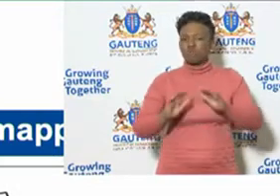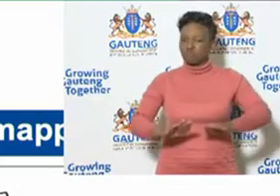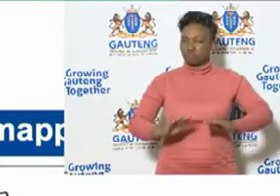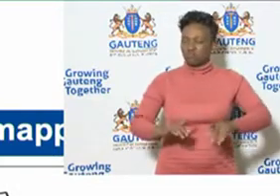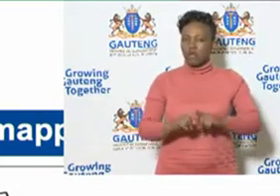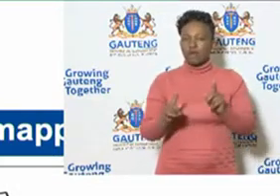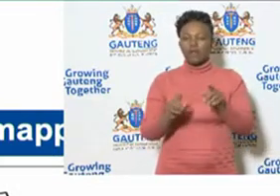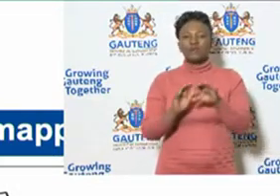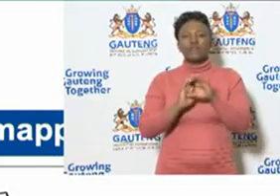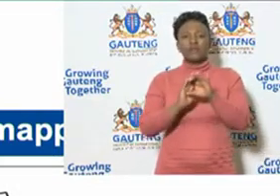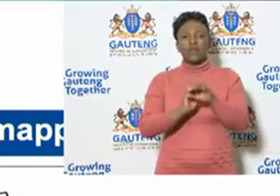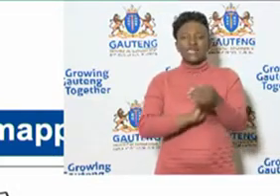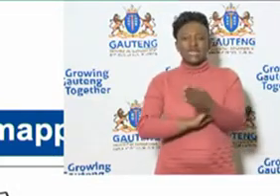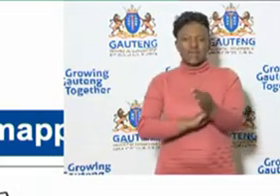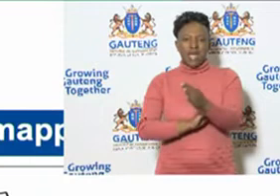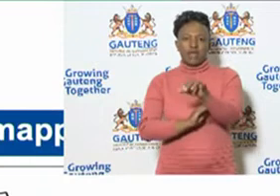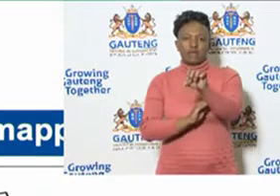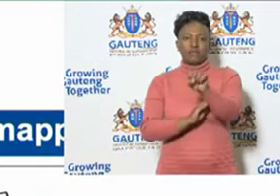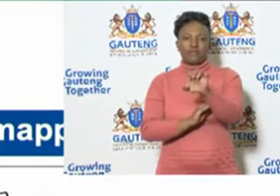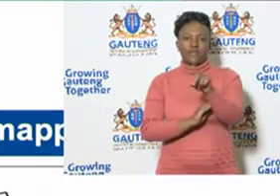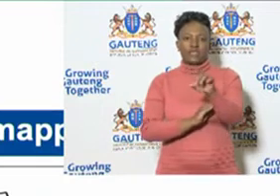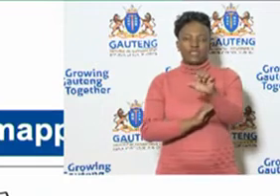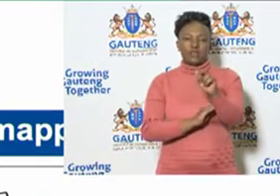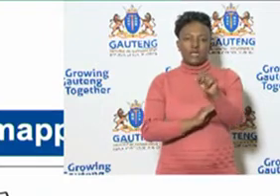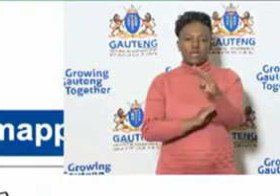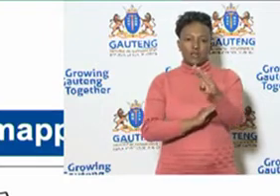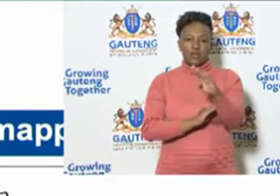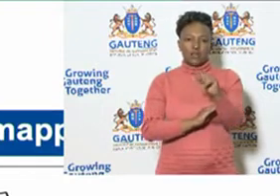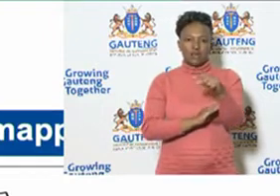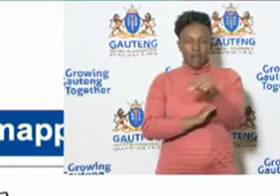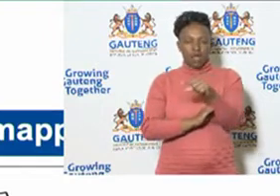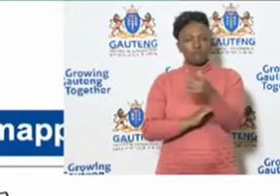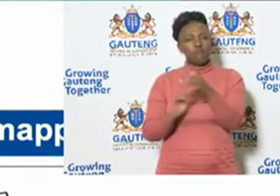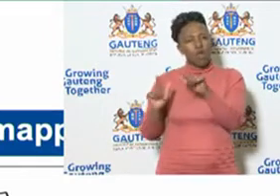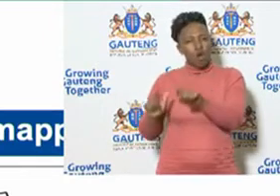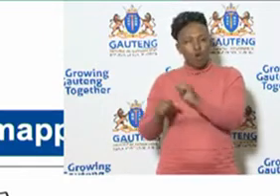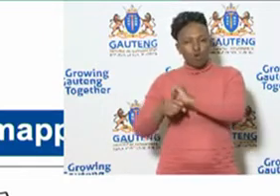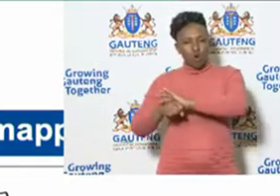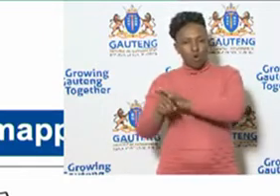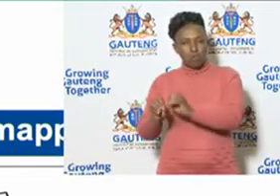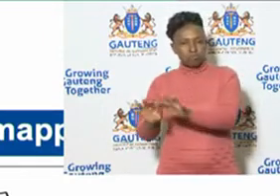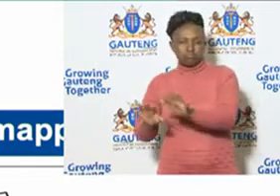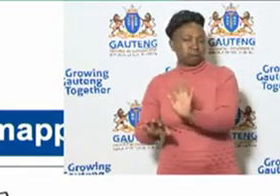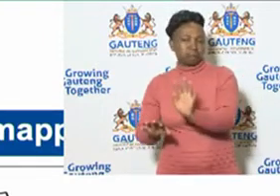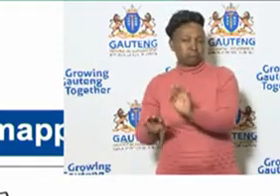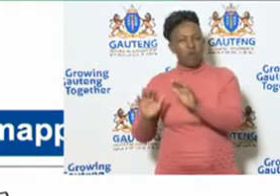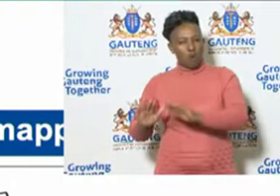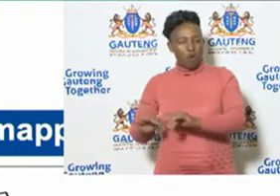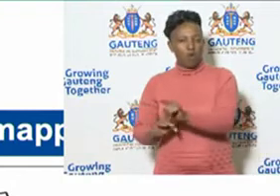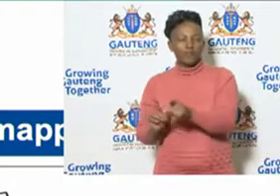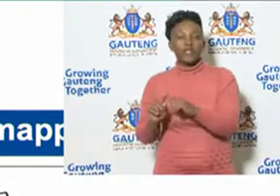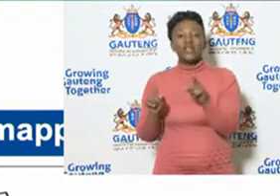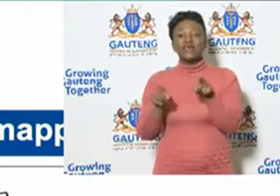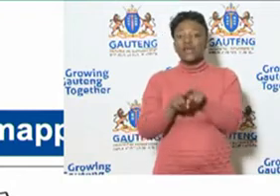Sidibeng district has been a low infection rate district. We also want to make sure that in the areas where